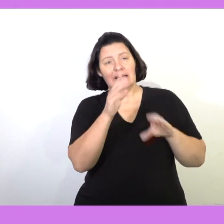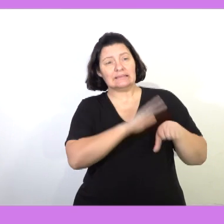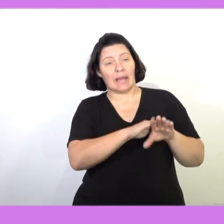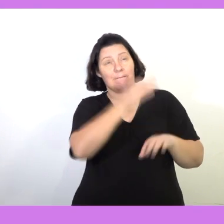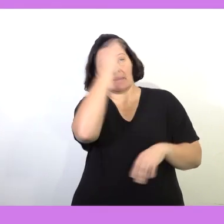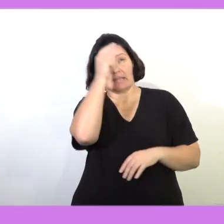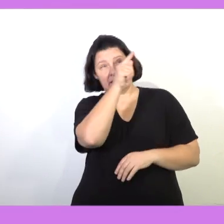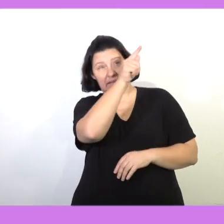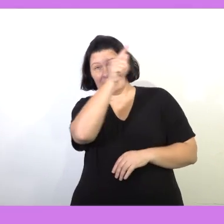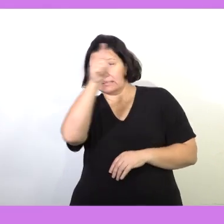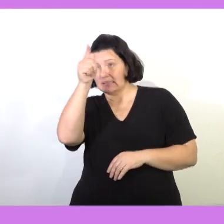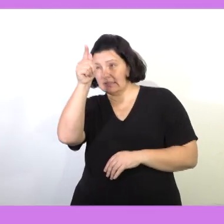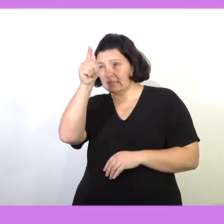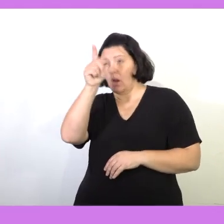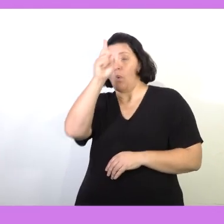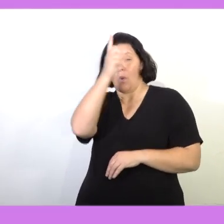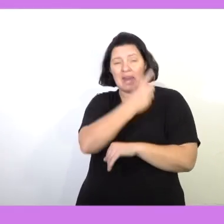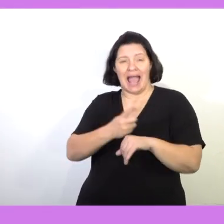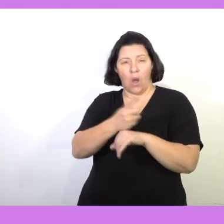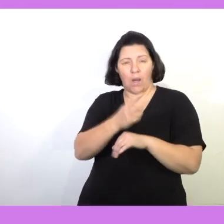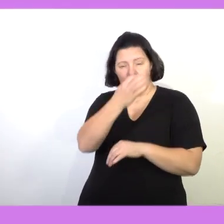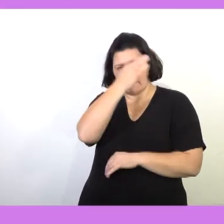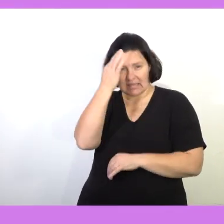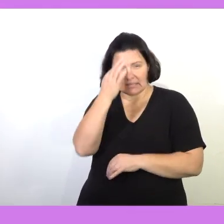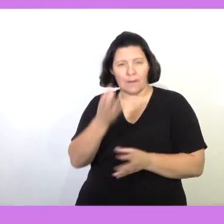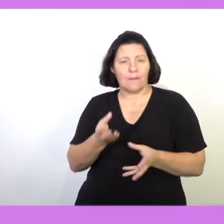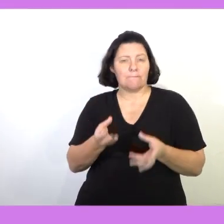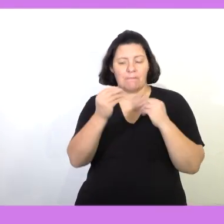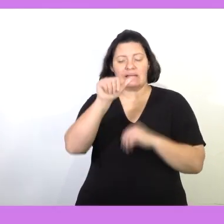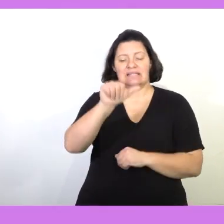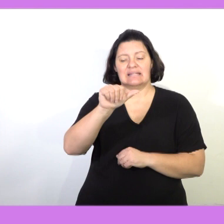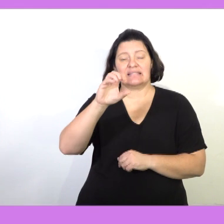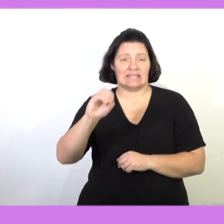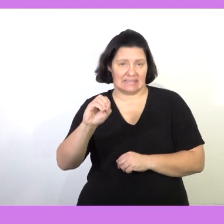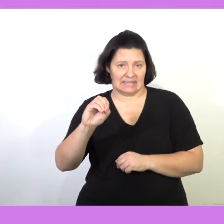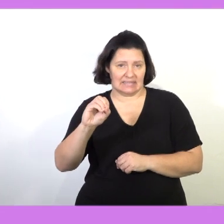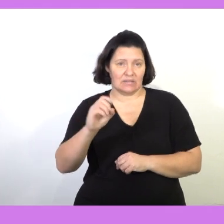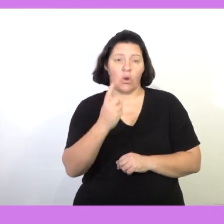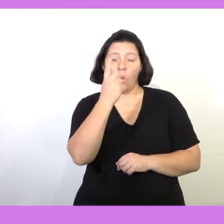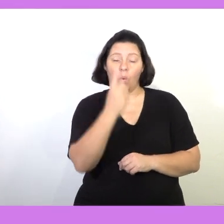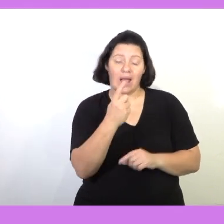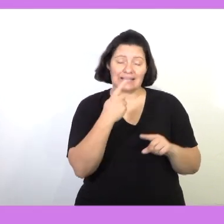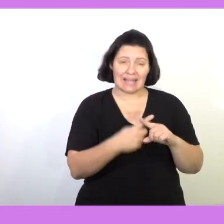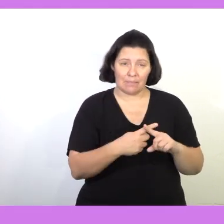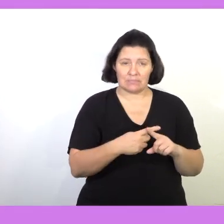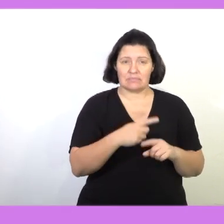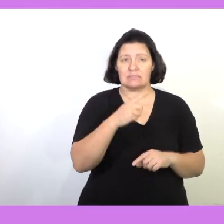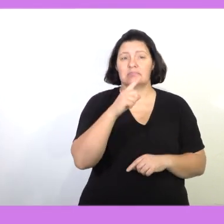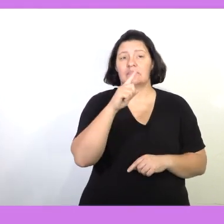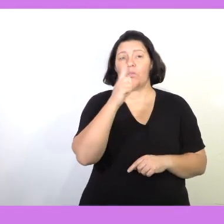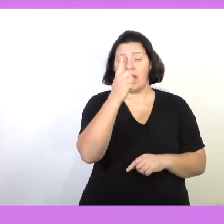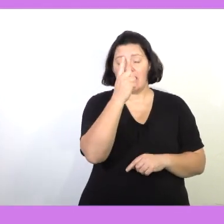our time is given in minutes. When we convert 1 hour to minutes, we get 60, because we say 1 time